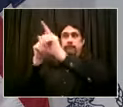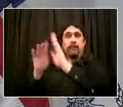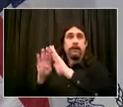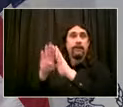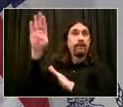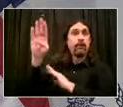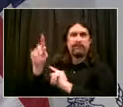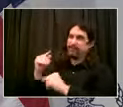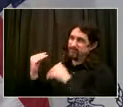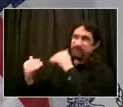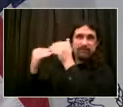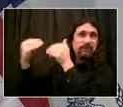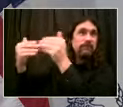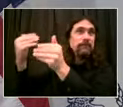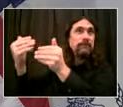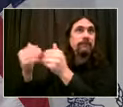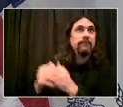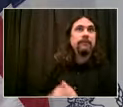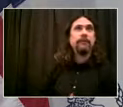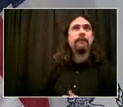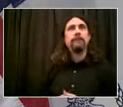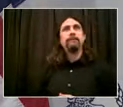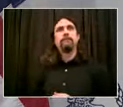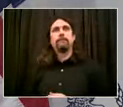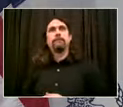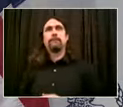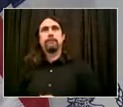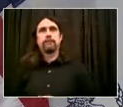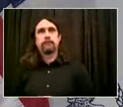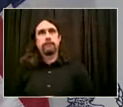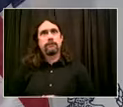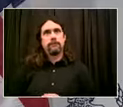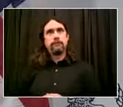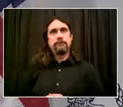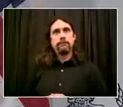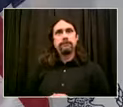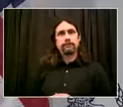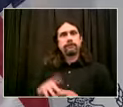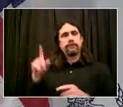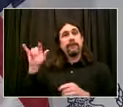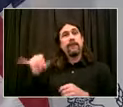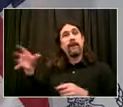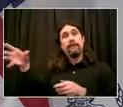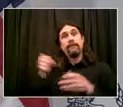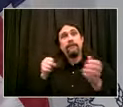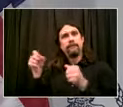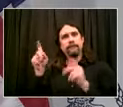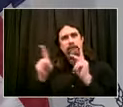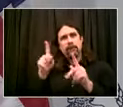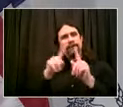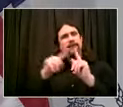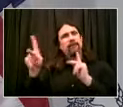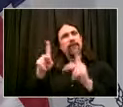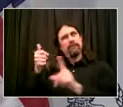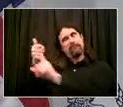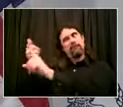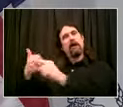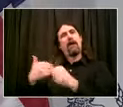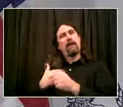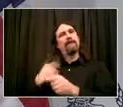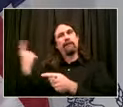that agenda moving. We've got a lot to do. Lorraine Grillo is extraordinarily qualified and someone who has